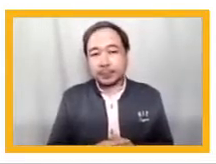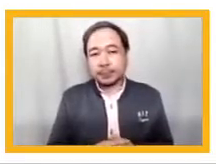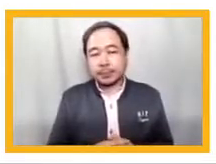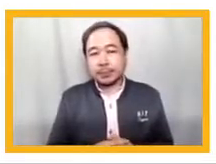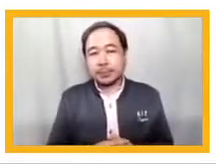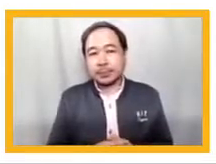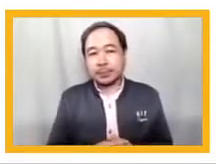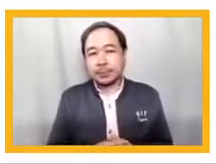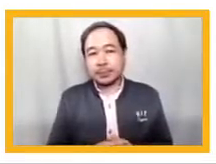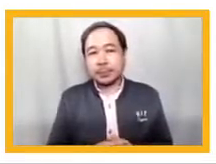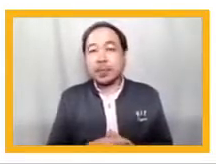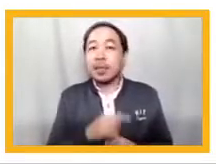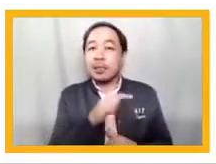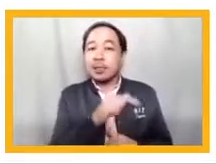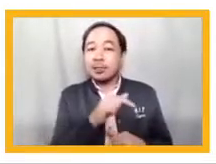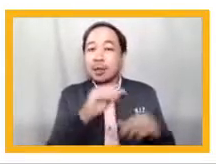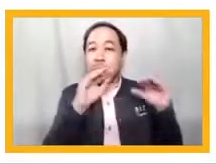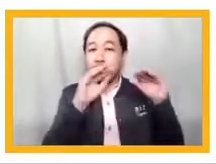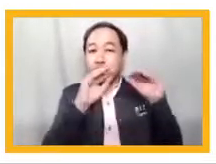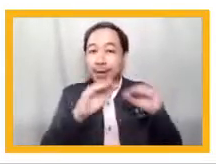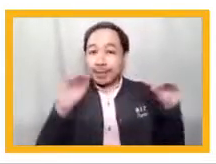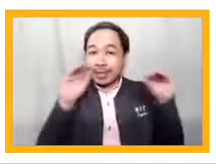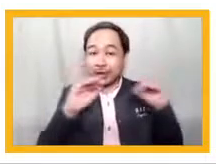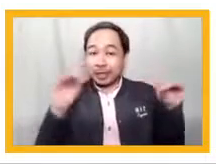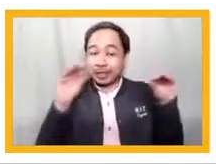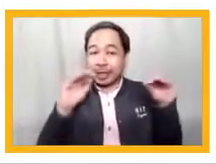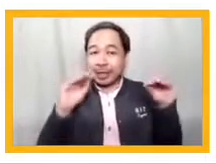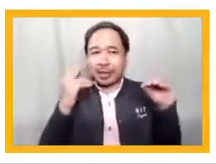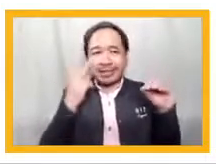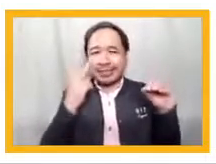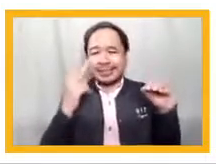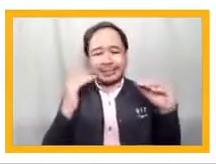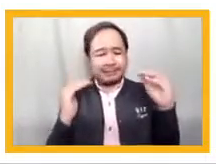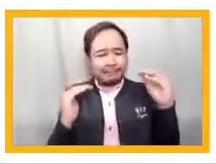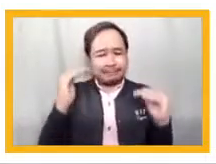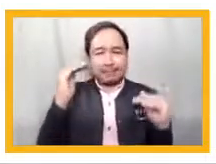through this education balance sheet I was talking about, maybe some of this can be